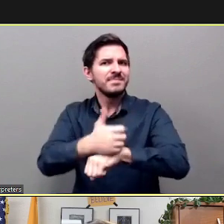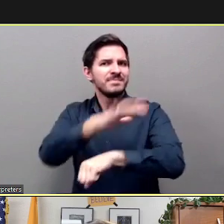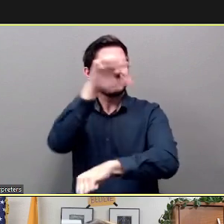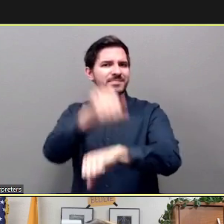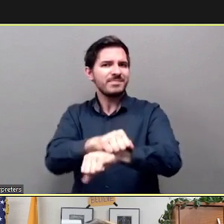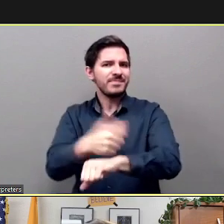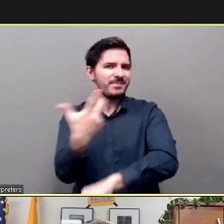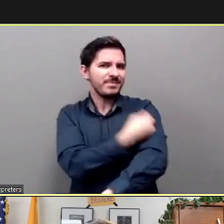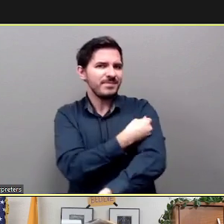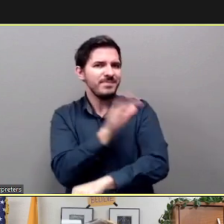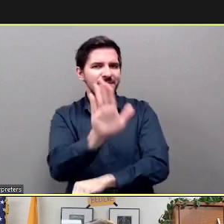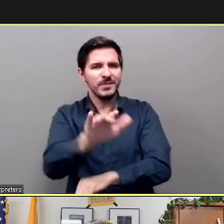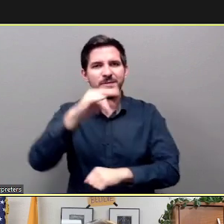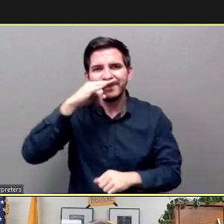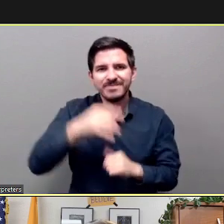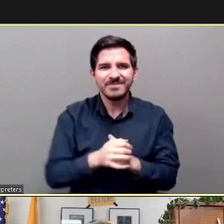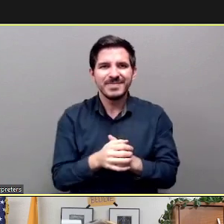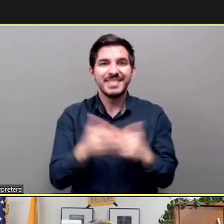at